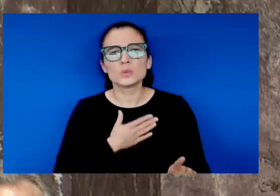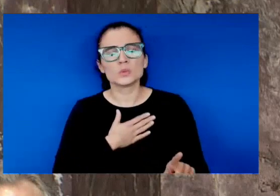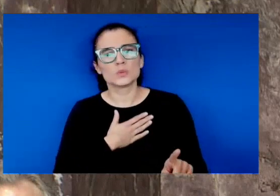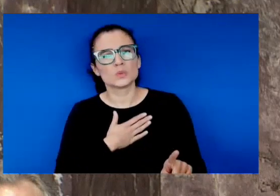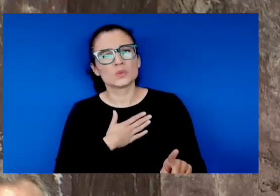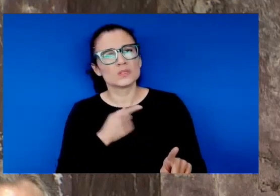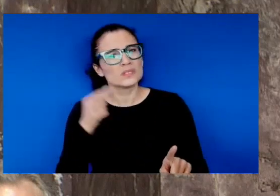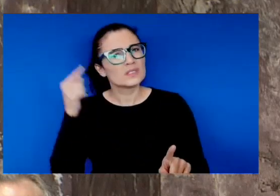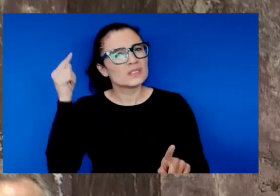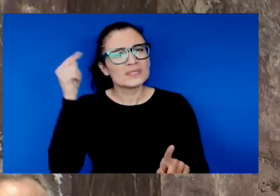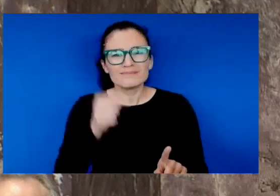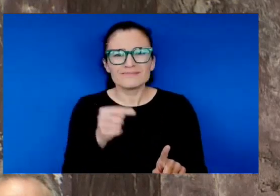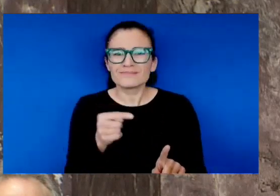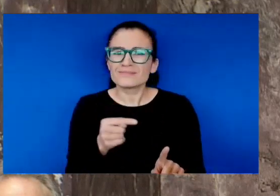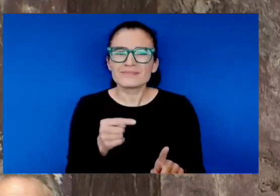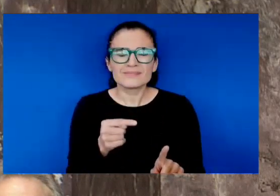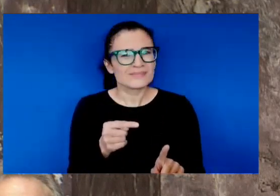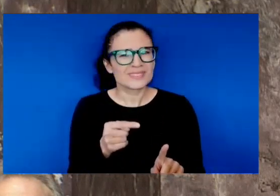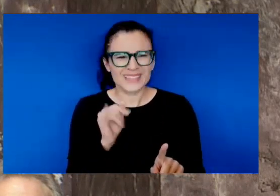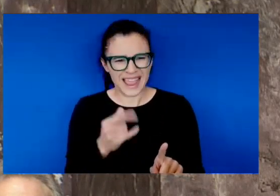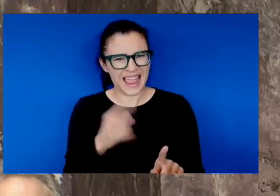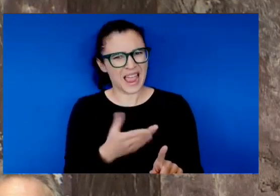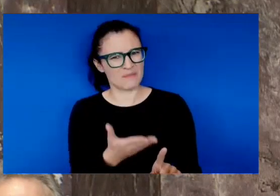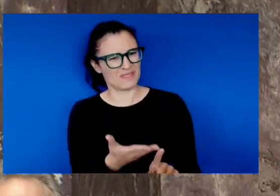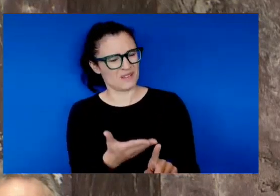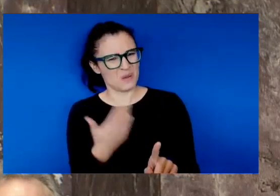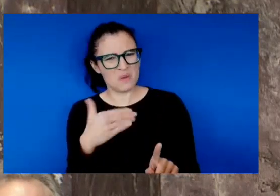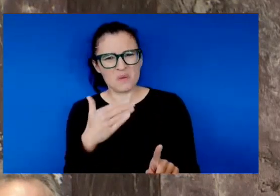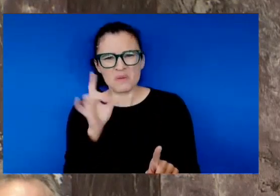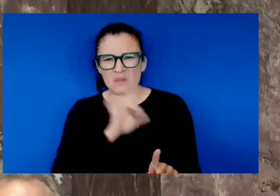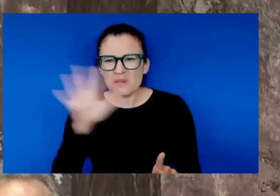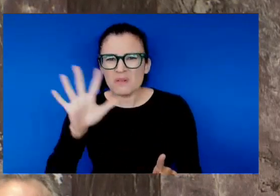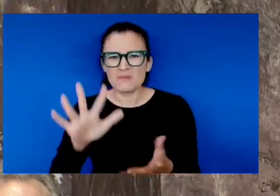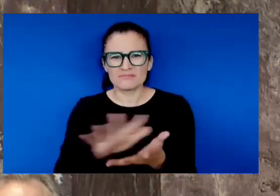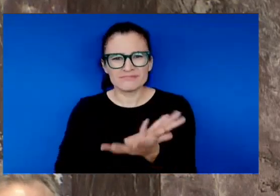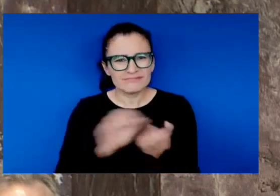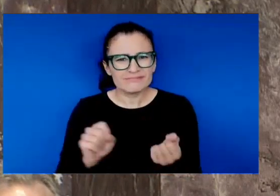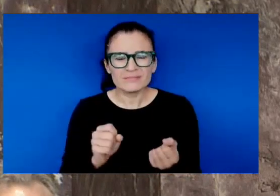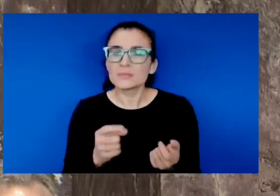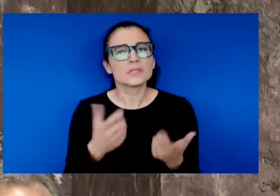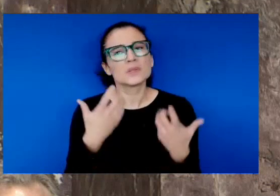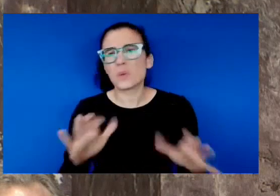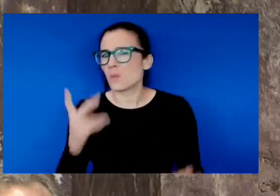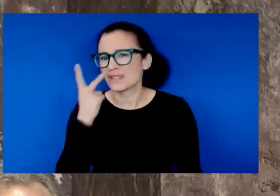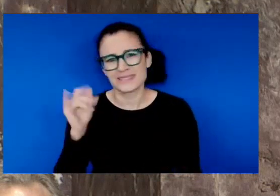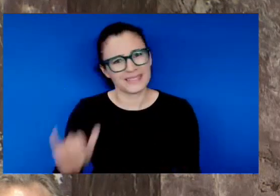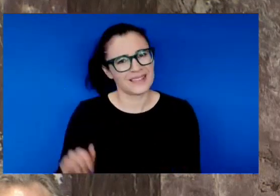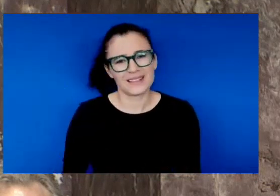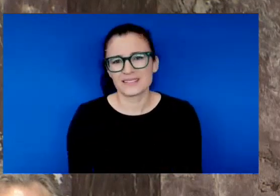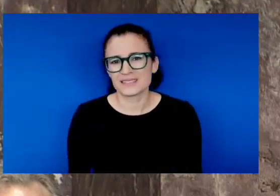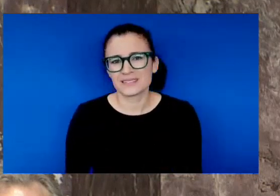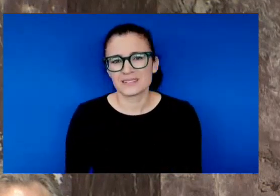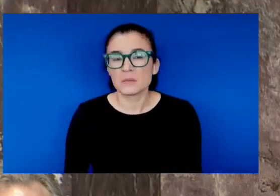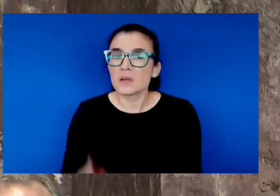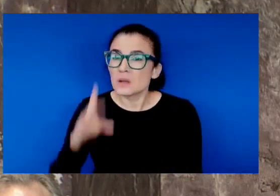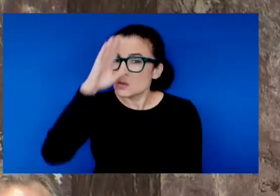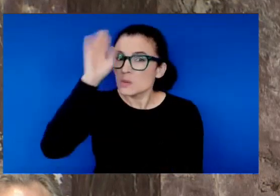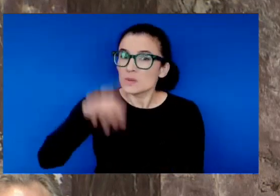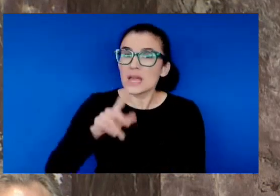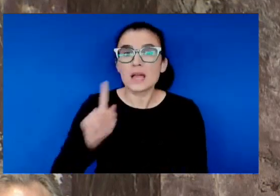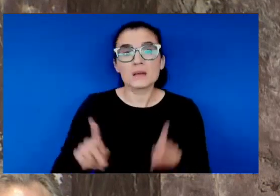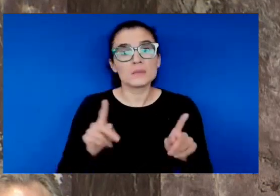in particular have felt more afraid, more worried since that